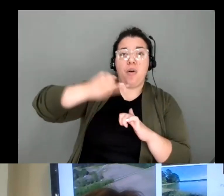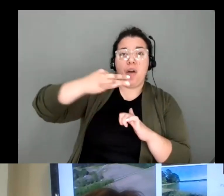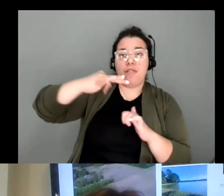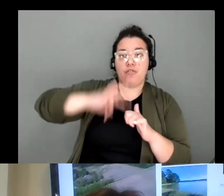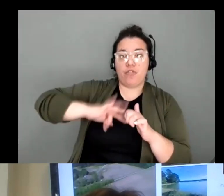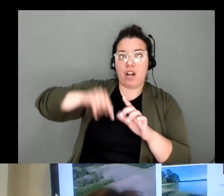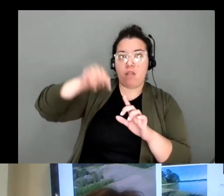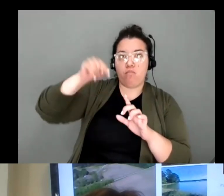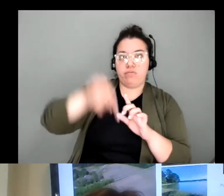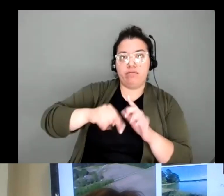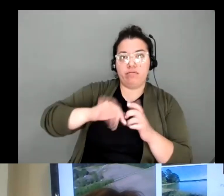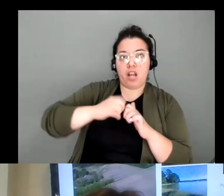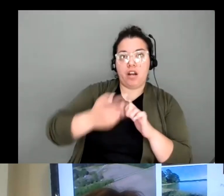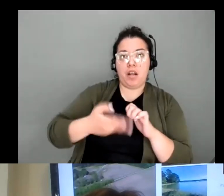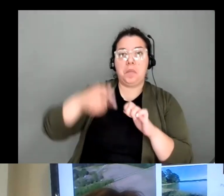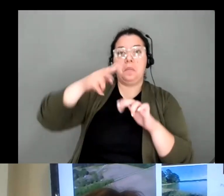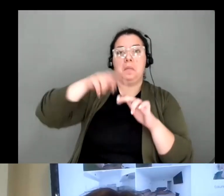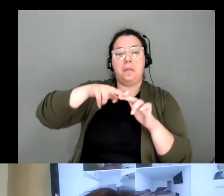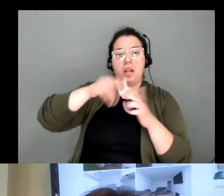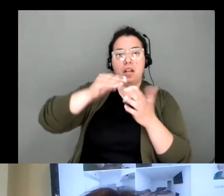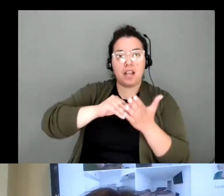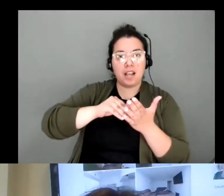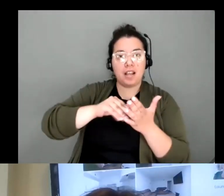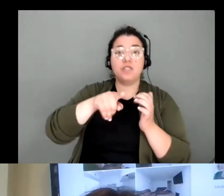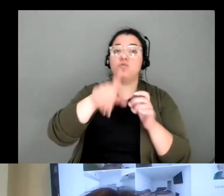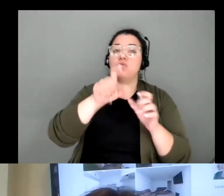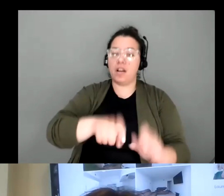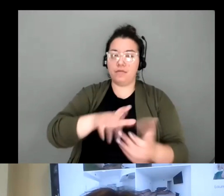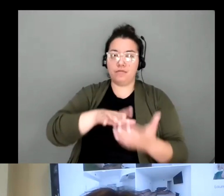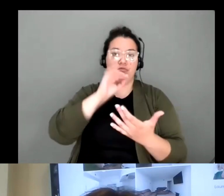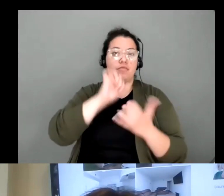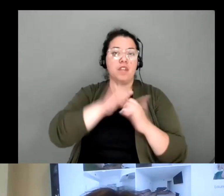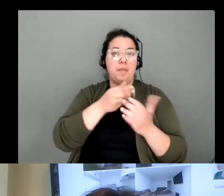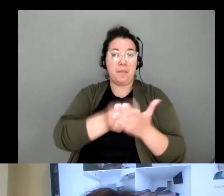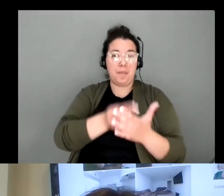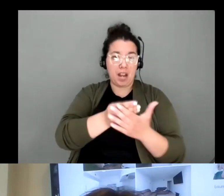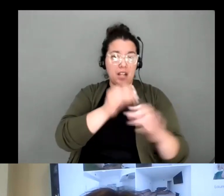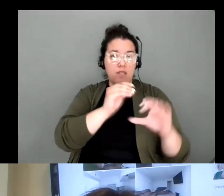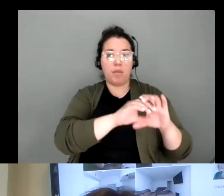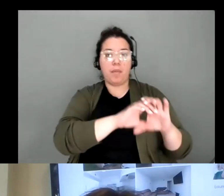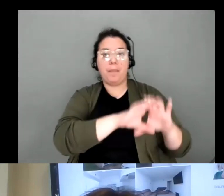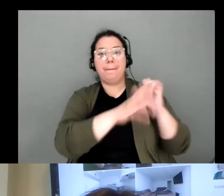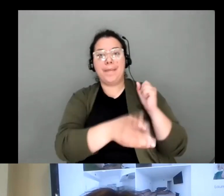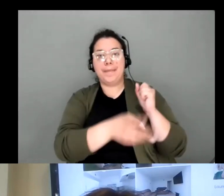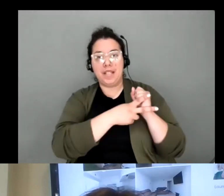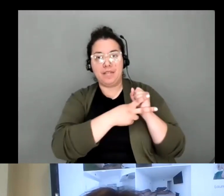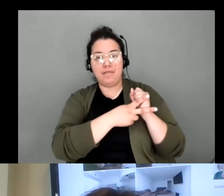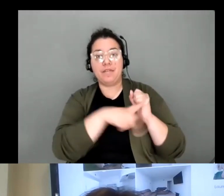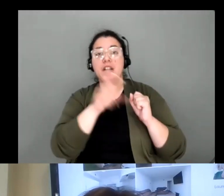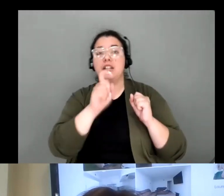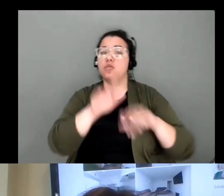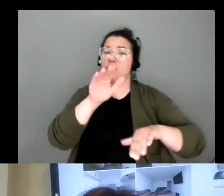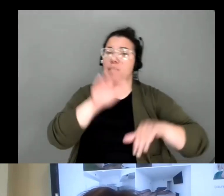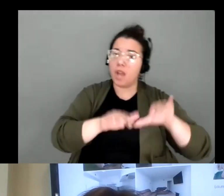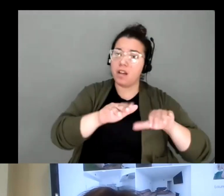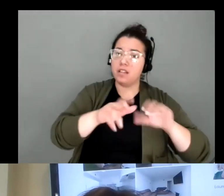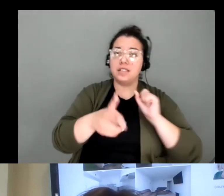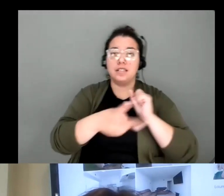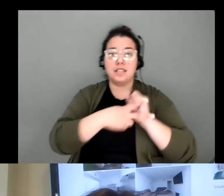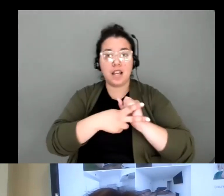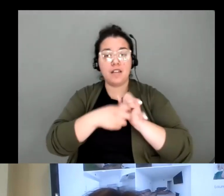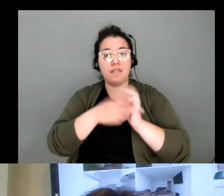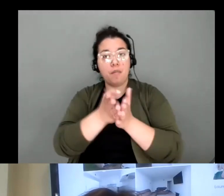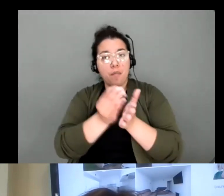You need to be able to save money. So it's really important to be able to balance, save, budget, and do your